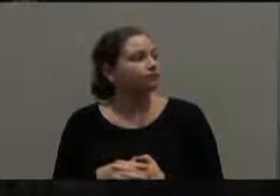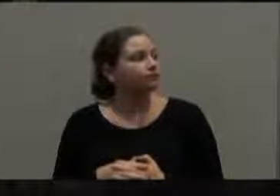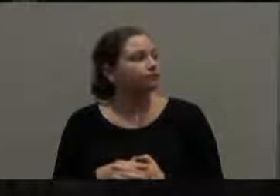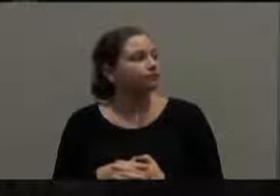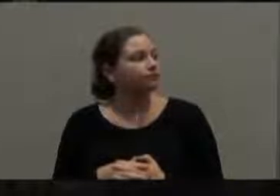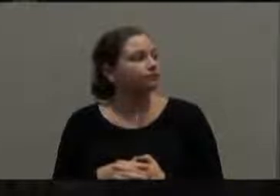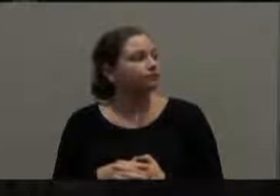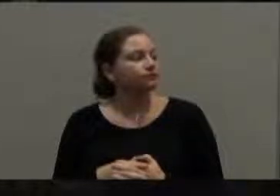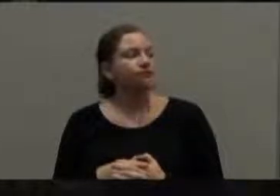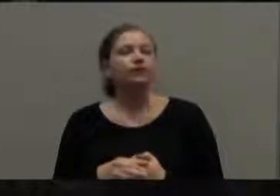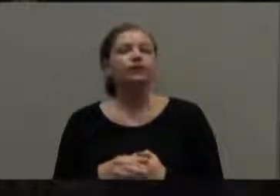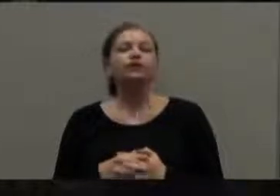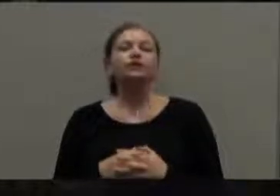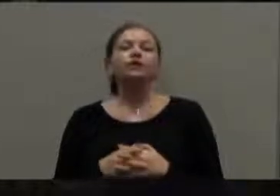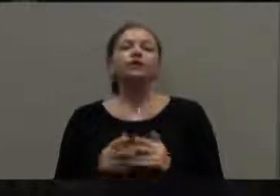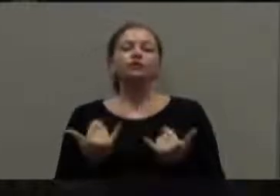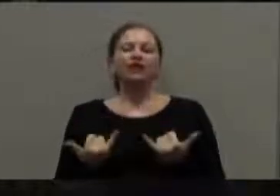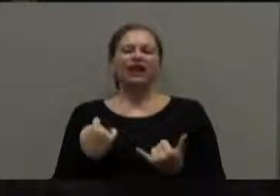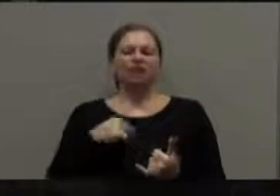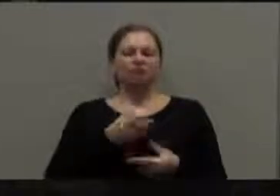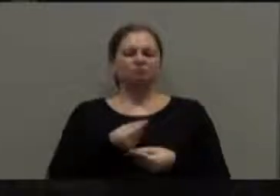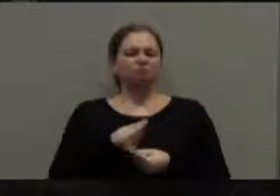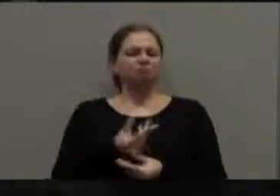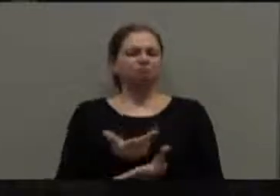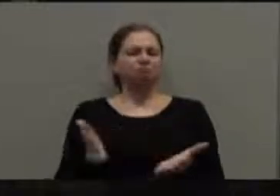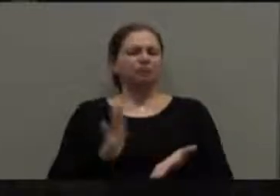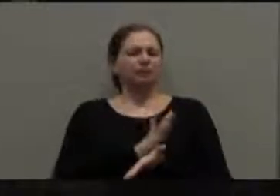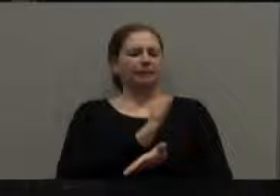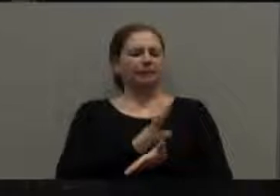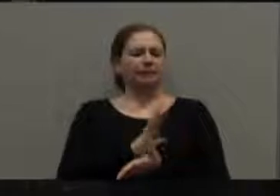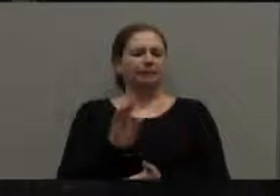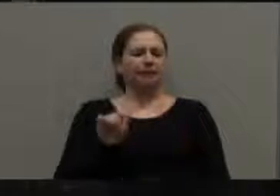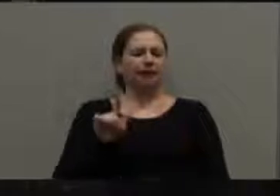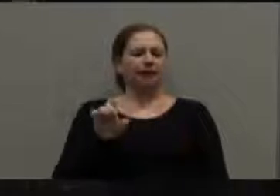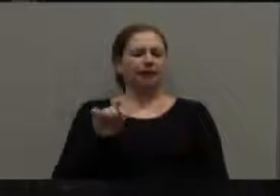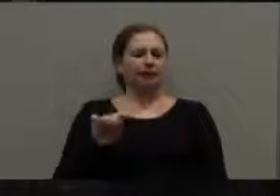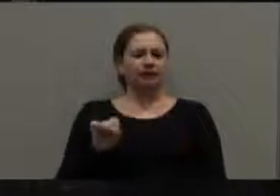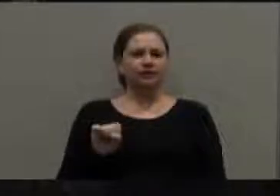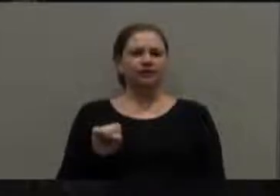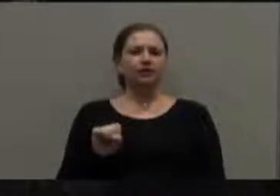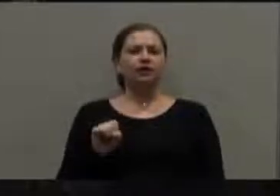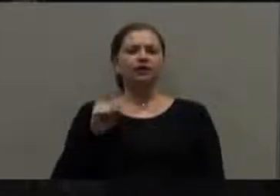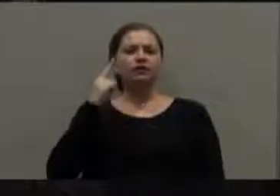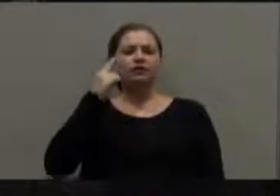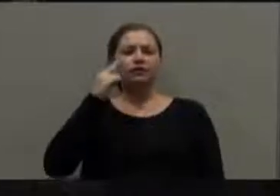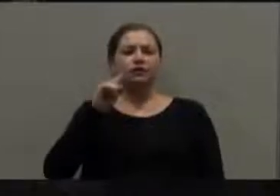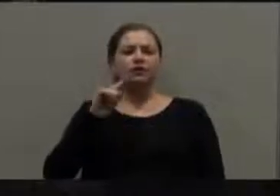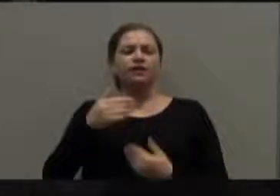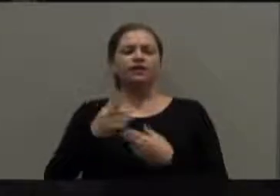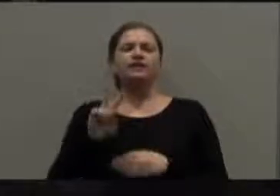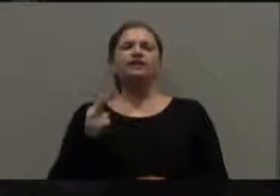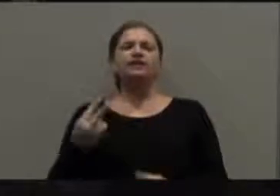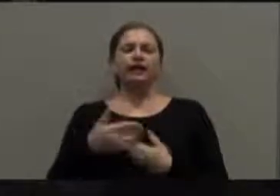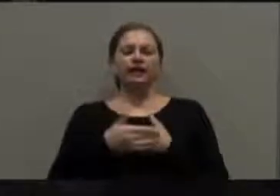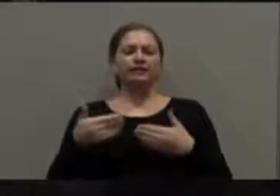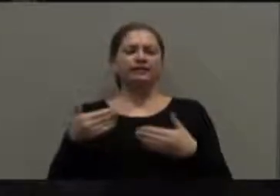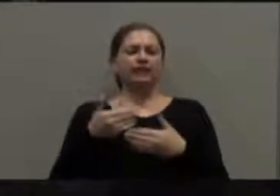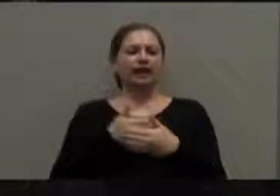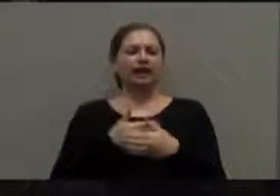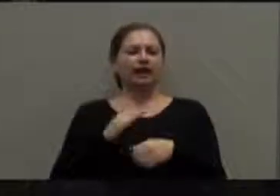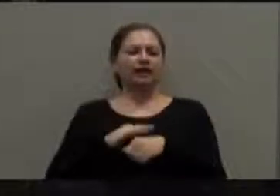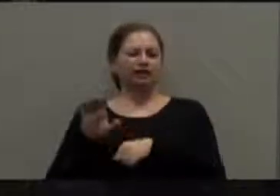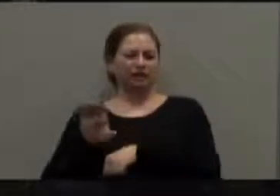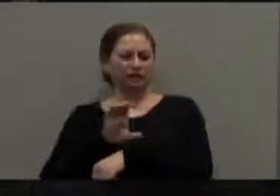As the ballots are going out, I took the liberty to pull up on your second slide on your computer the selection criteria for